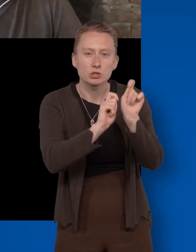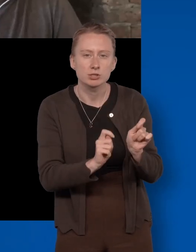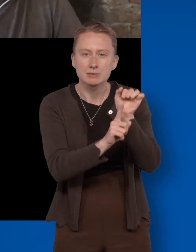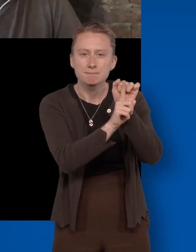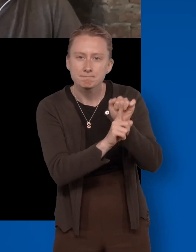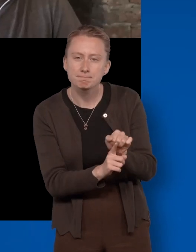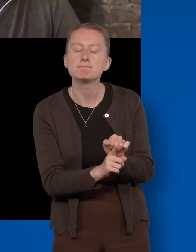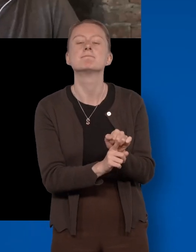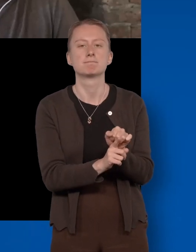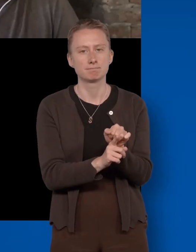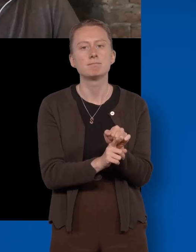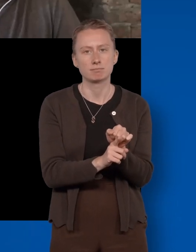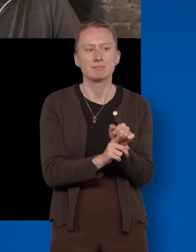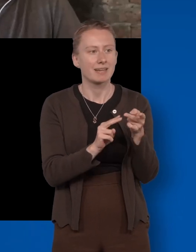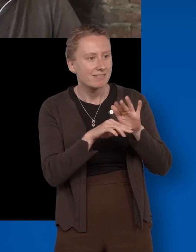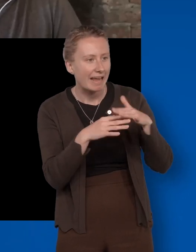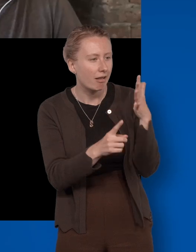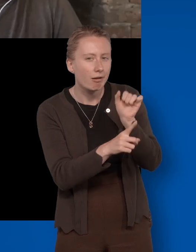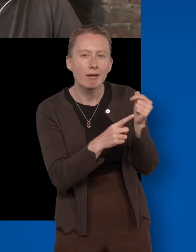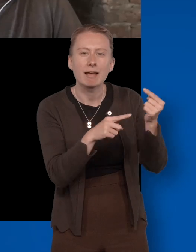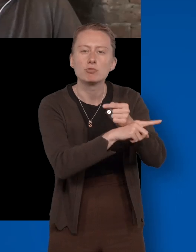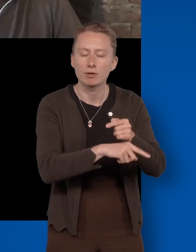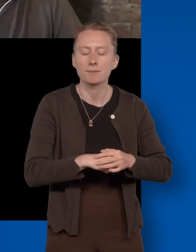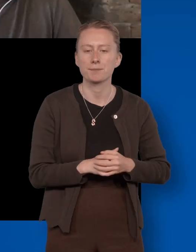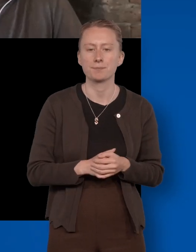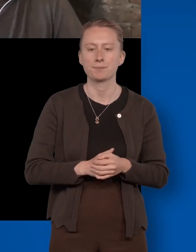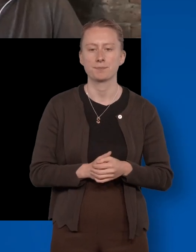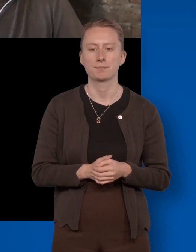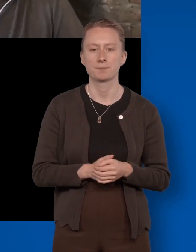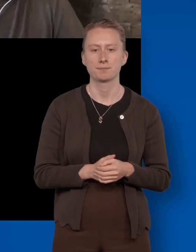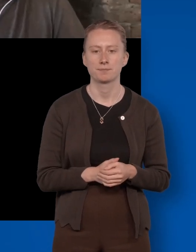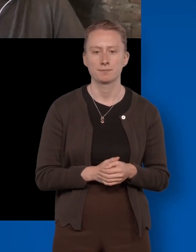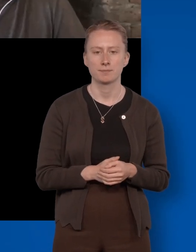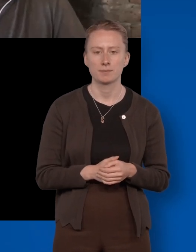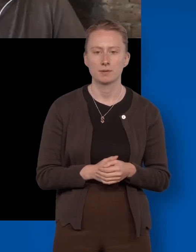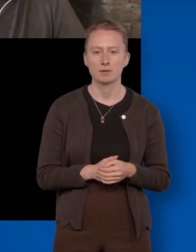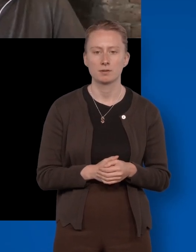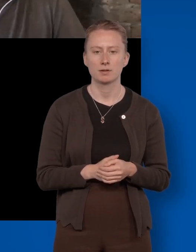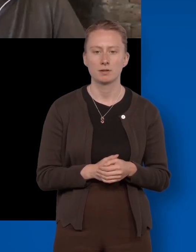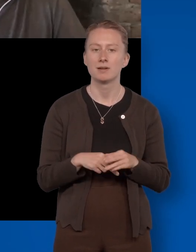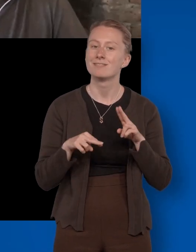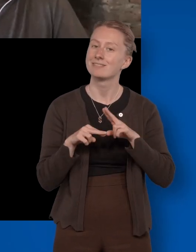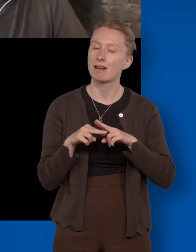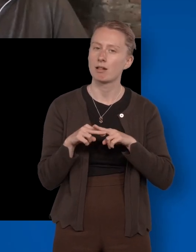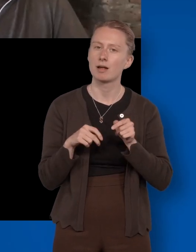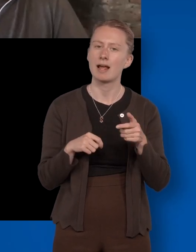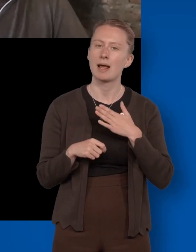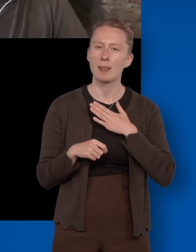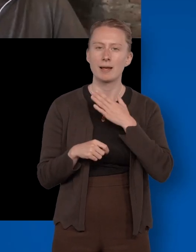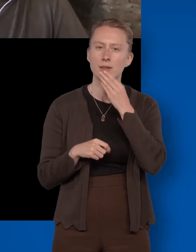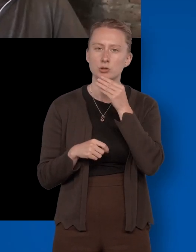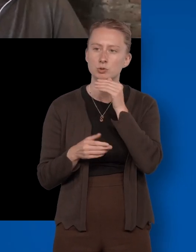necessary for any sort of errors and stuff like that. So yeah. I like the use